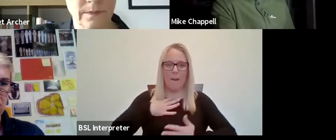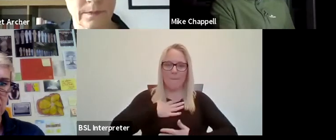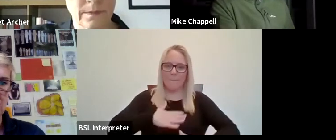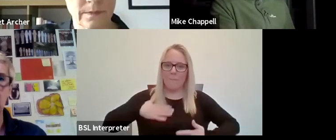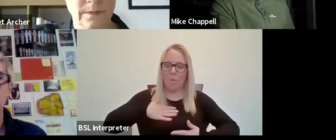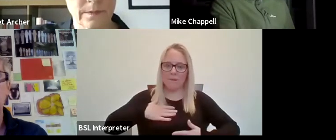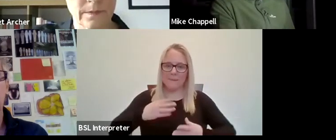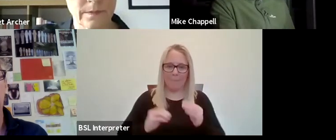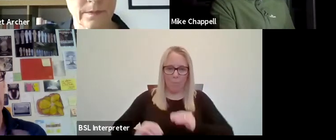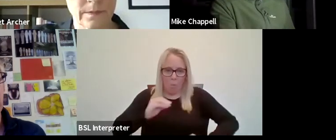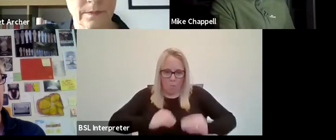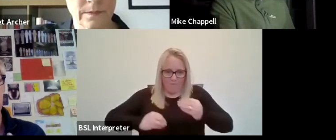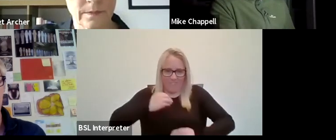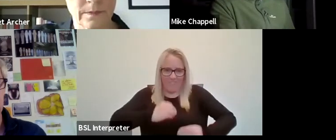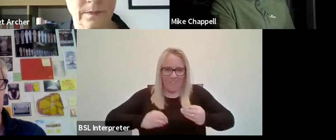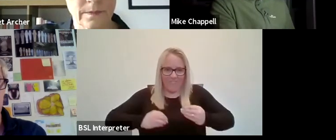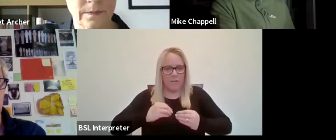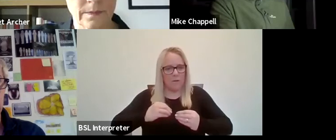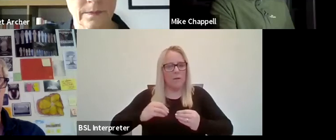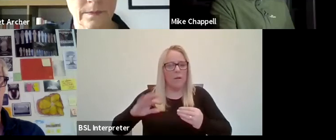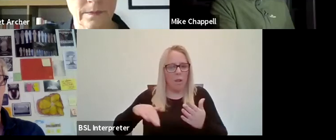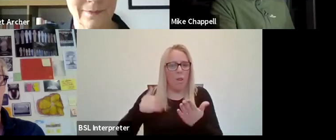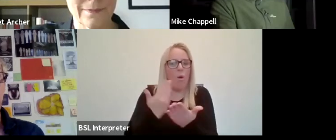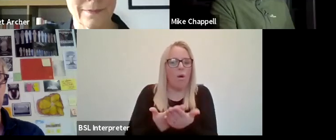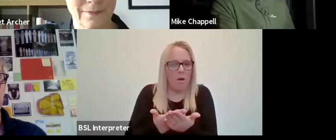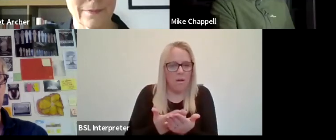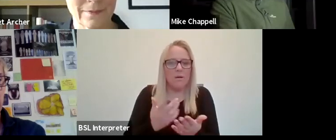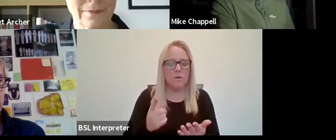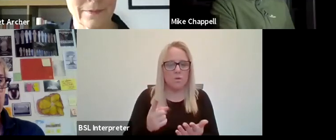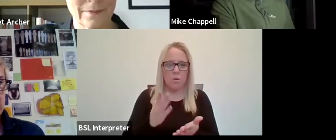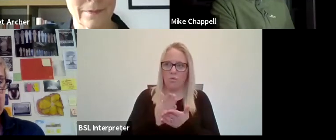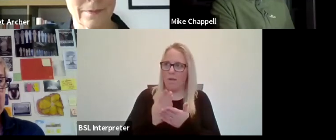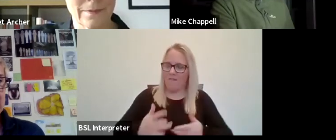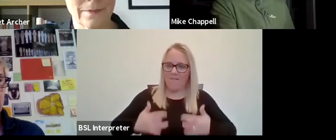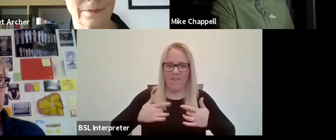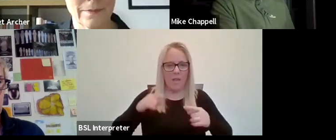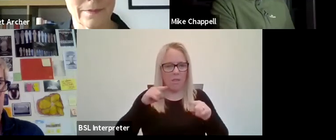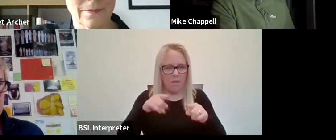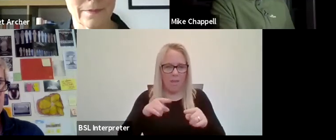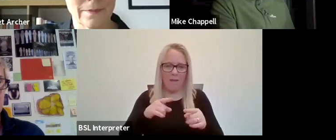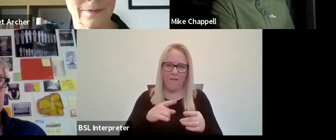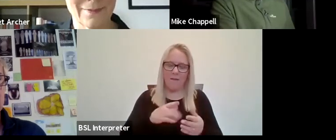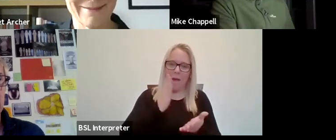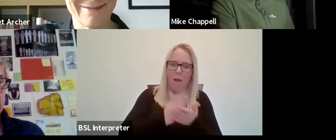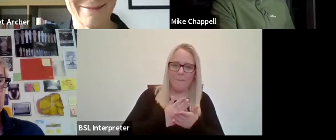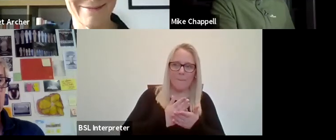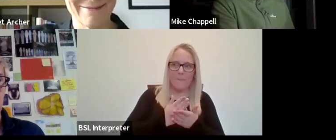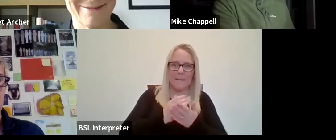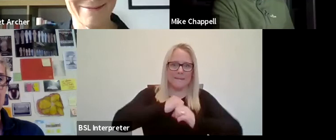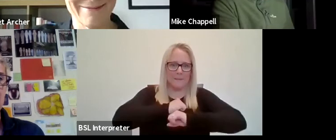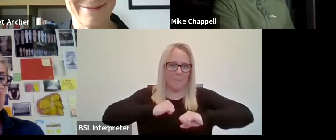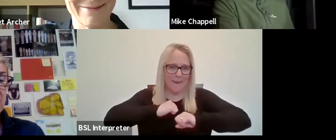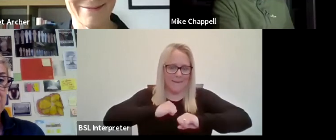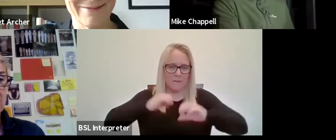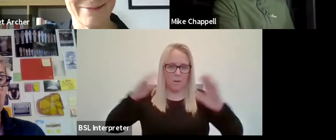really interesting choreographic potential principle, both with the physicality of the space, this limited